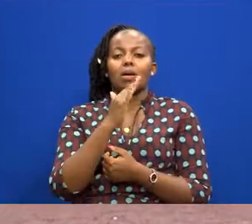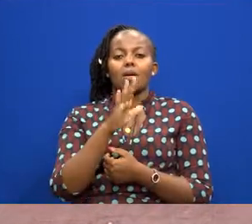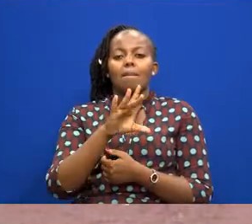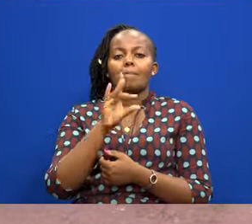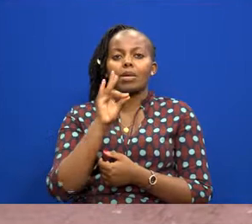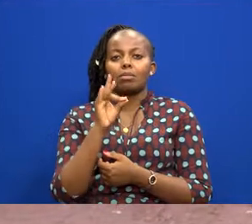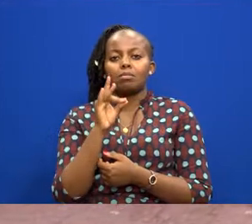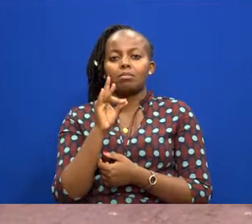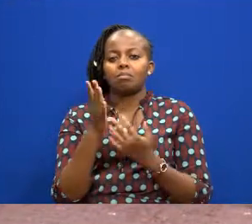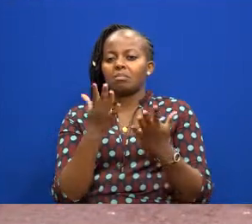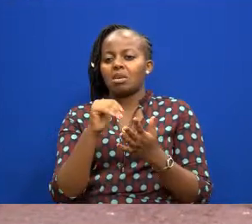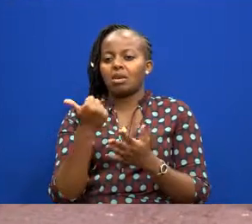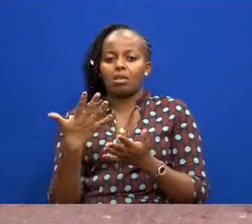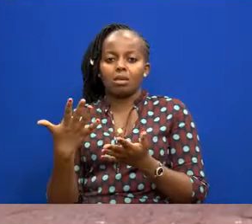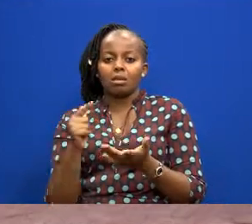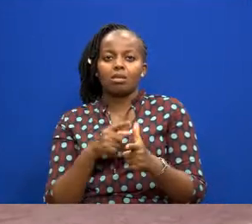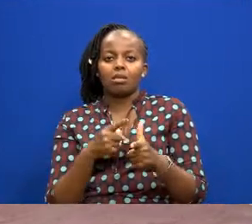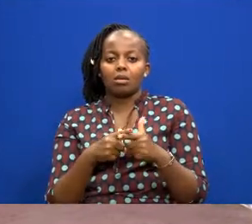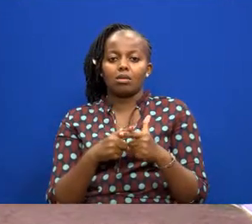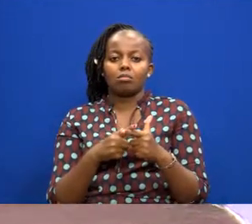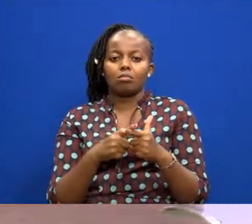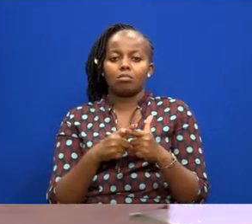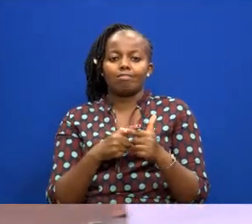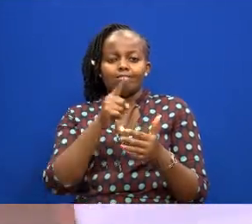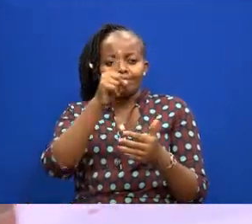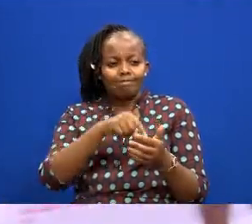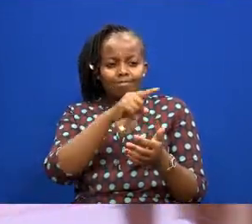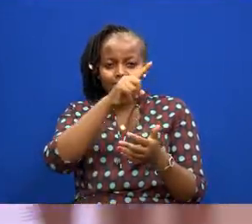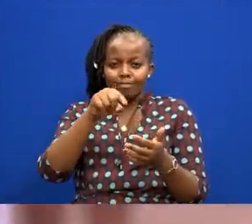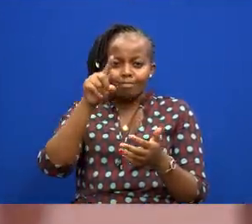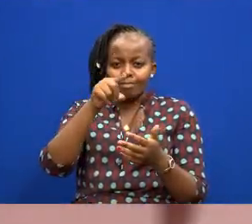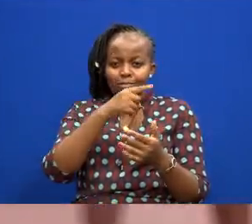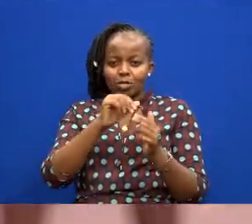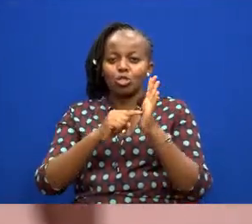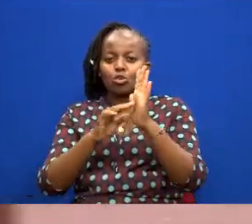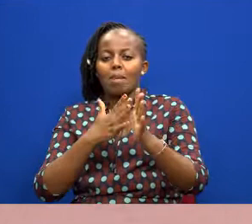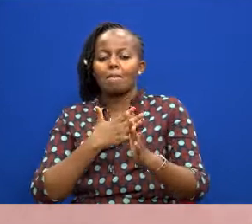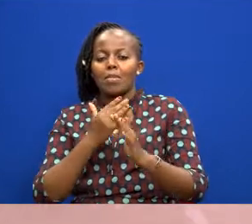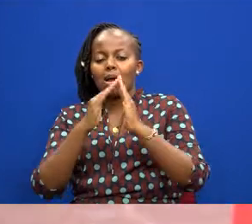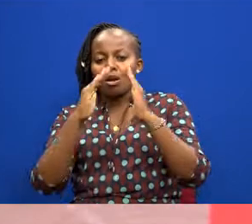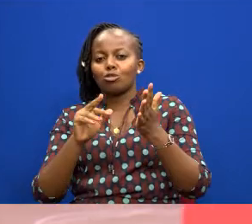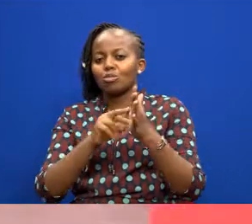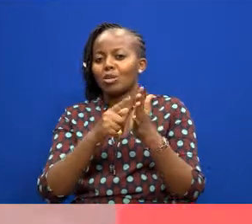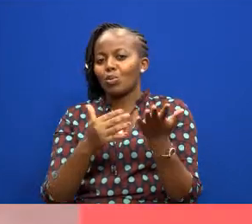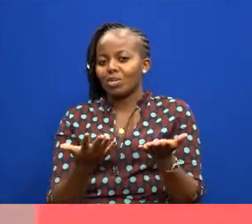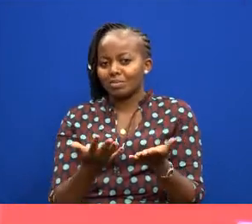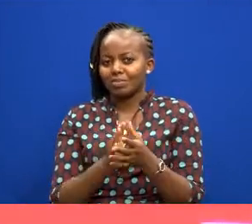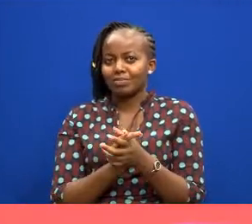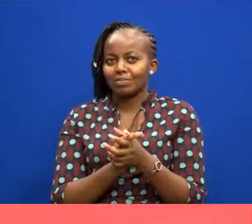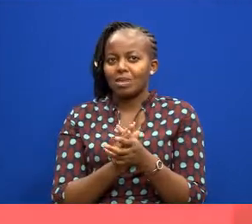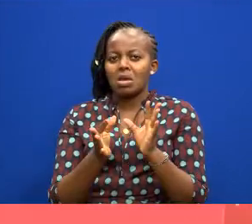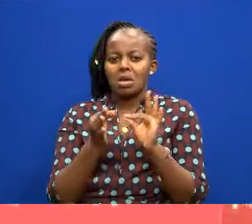I'm using, and mark my house. What does that mean? If this is my house,